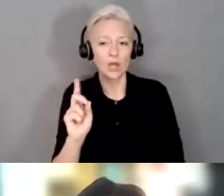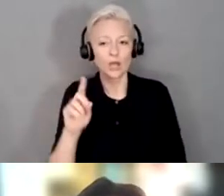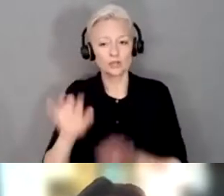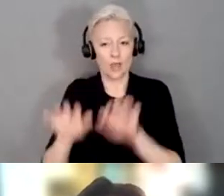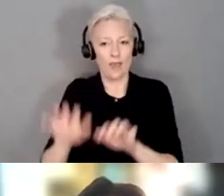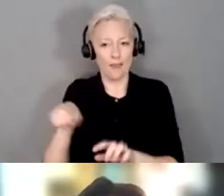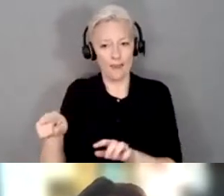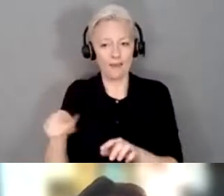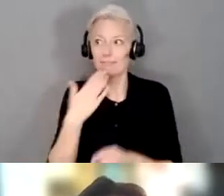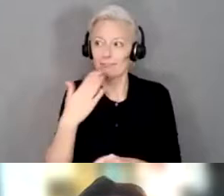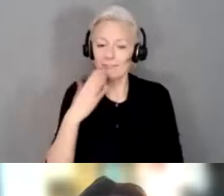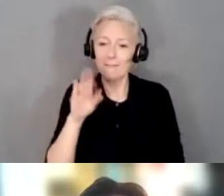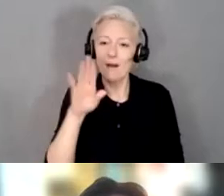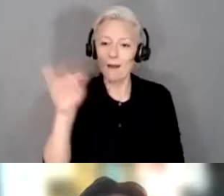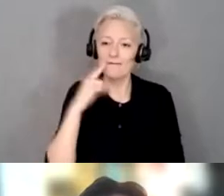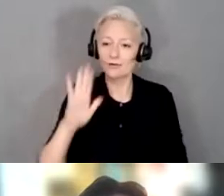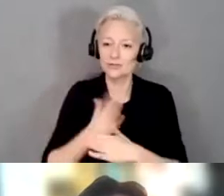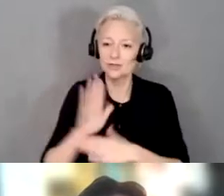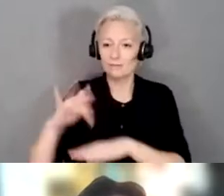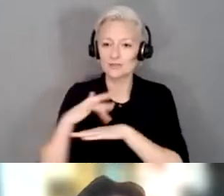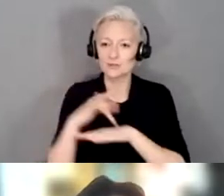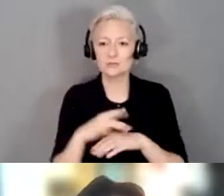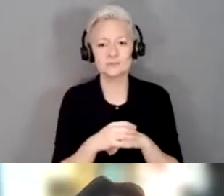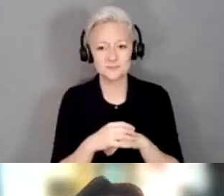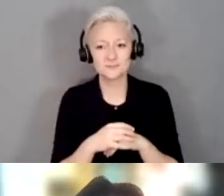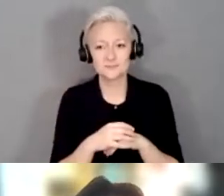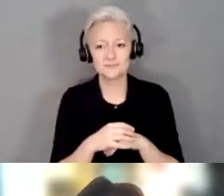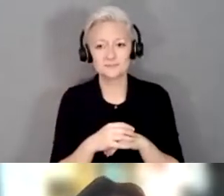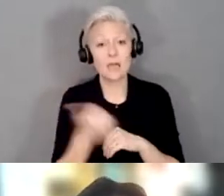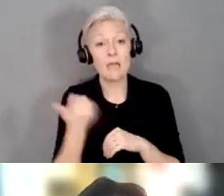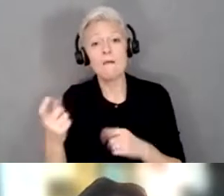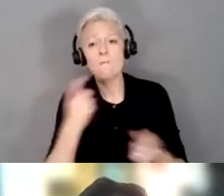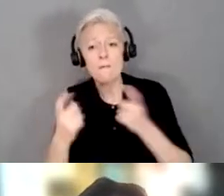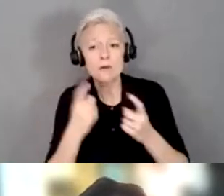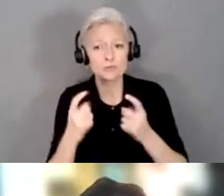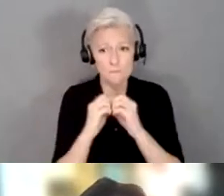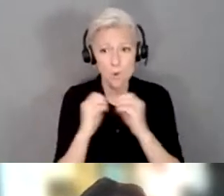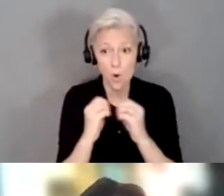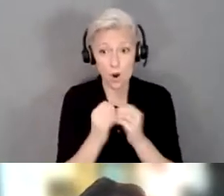you, Bobby, for sharing that. Do we have any other additional questions for DT?